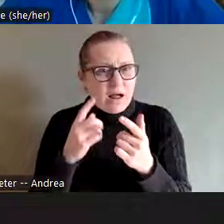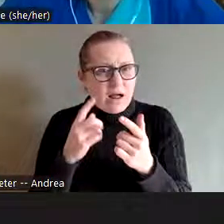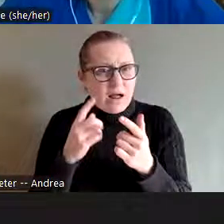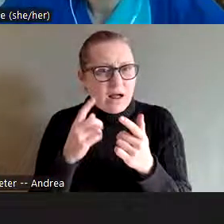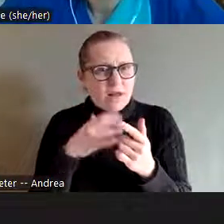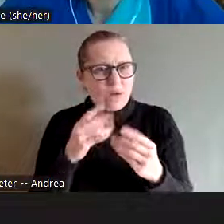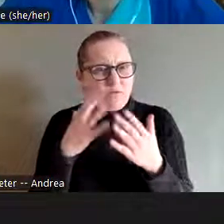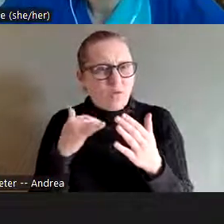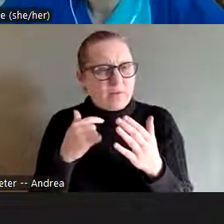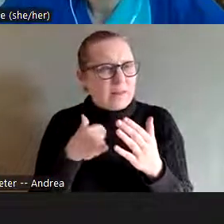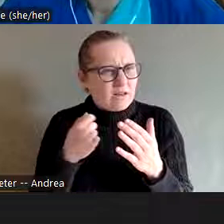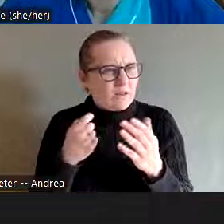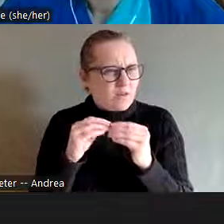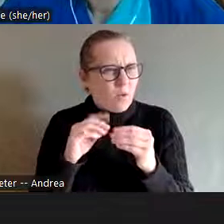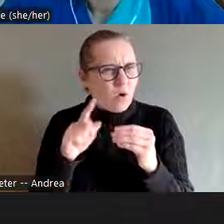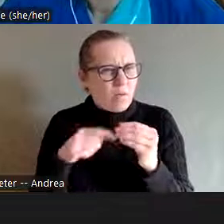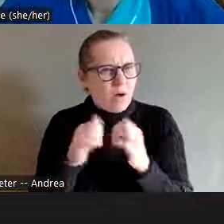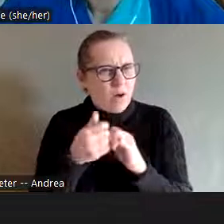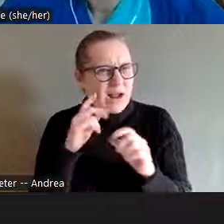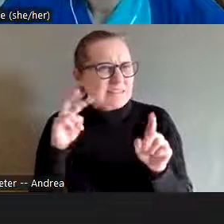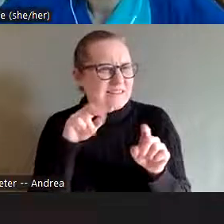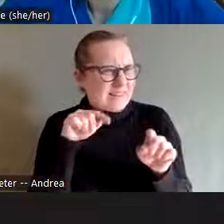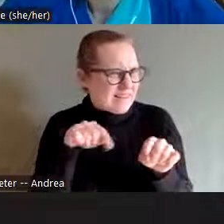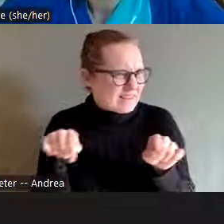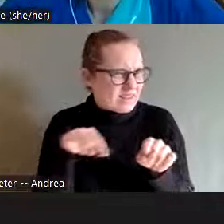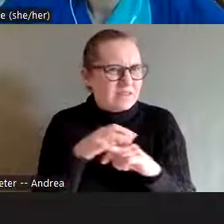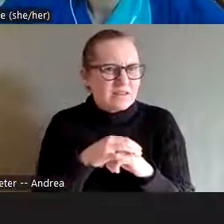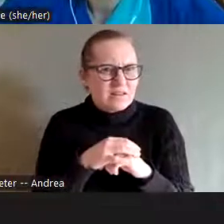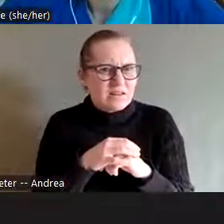more about how I see this. Like, you know,